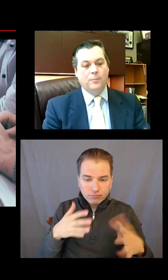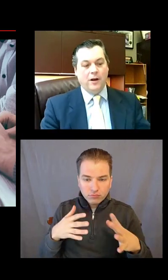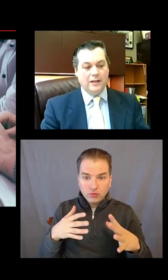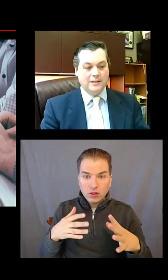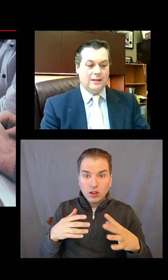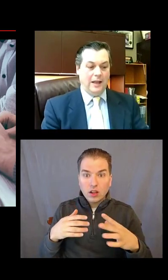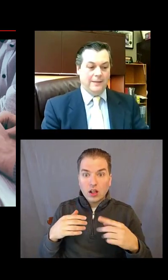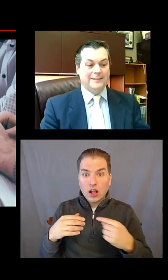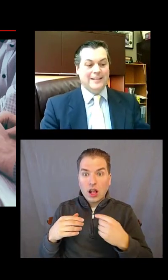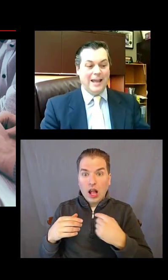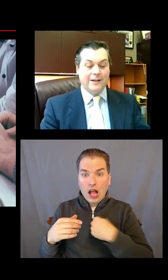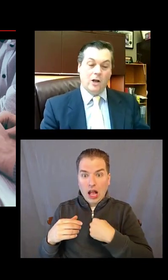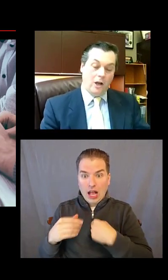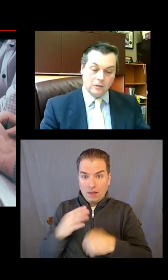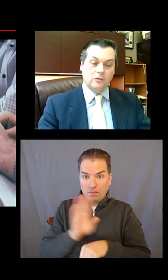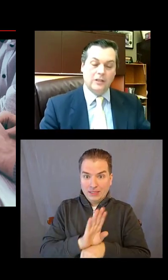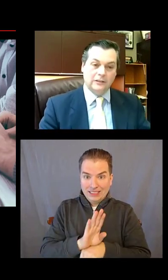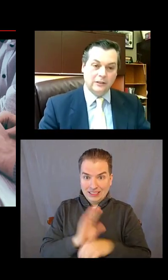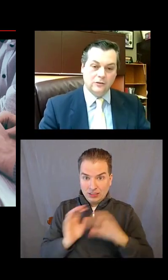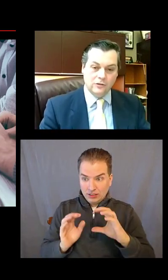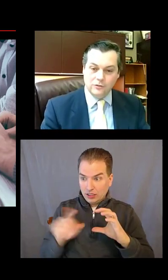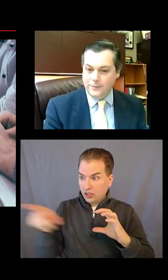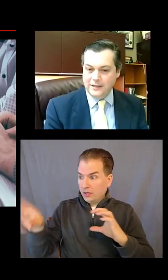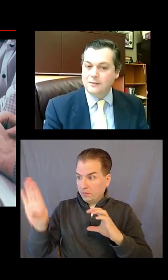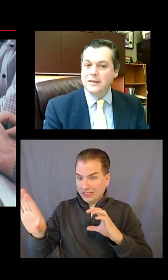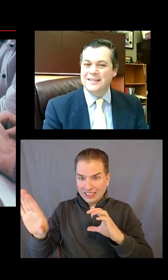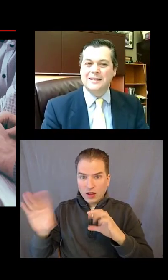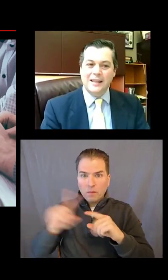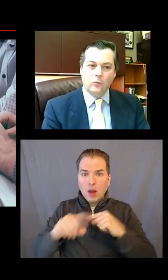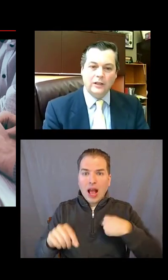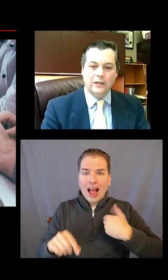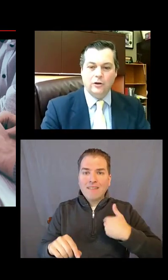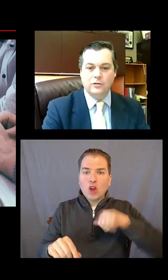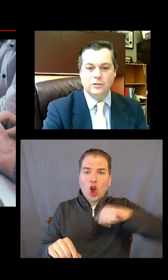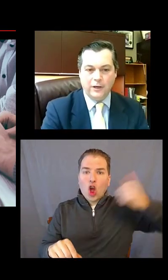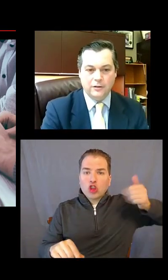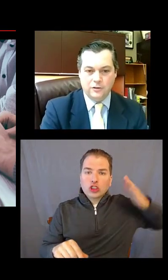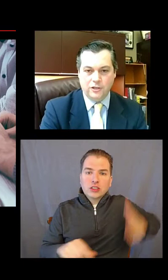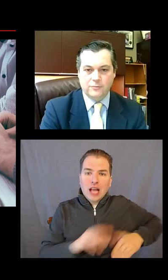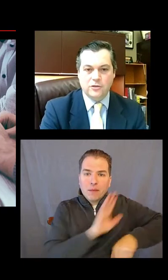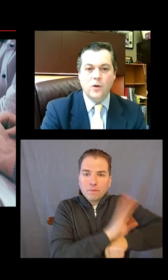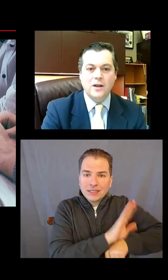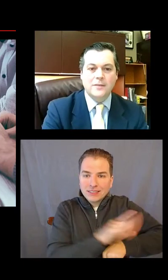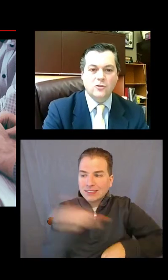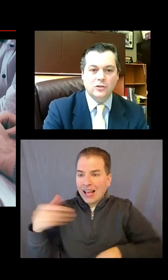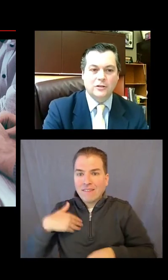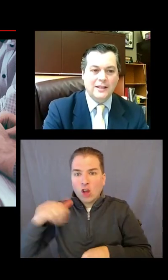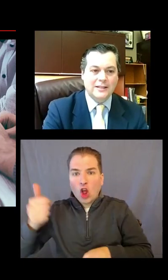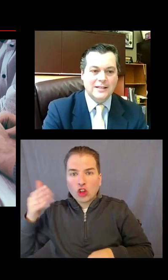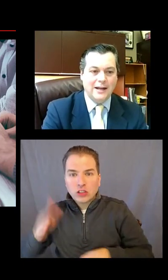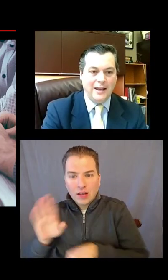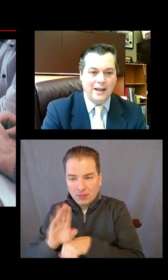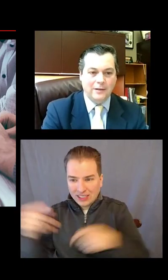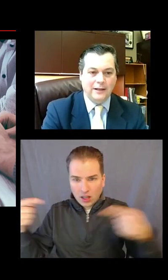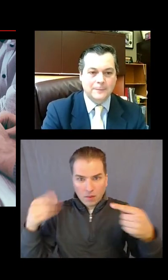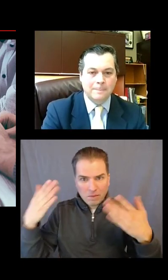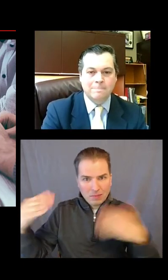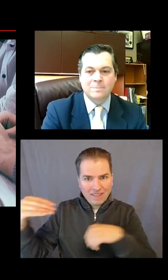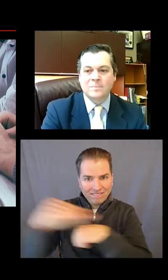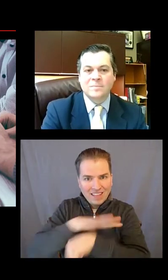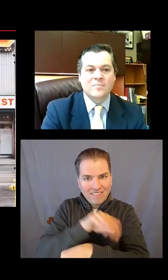and both parties on the side also continue to do a baking business, that really hurts the partnership. So you want to make sure that that's not